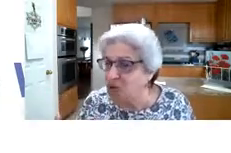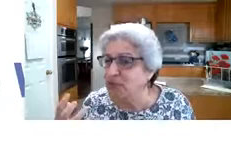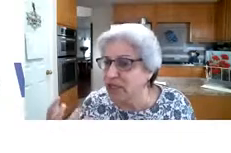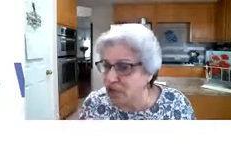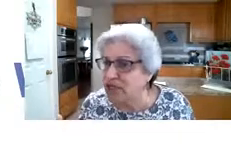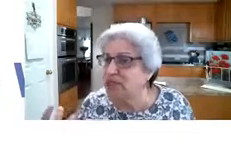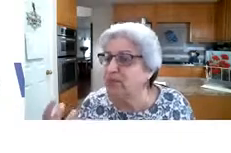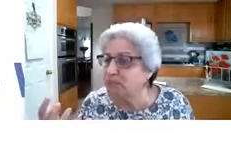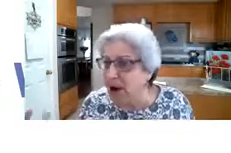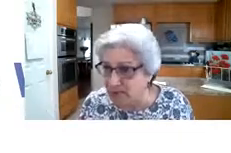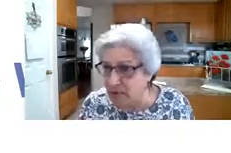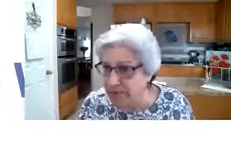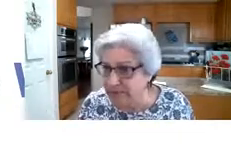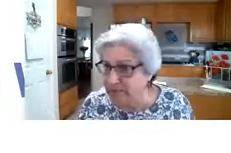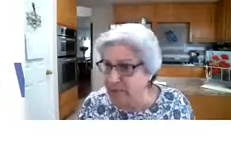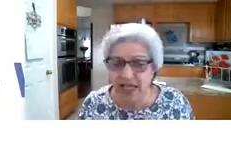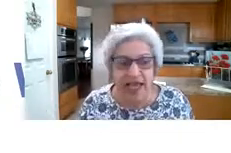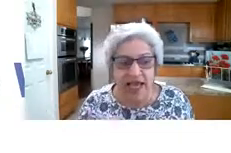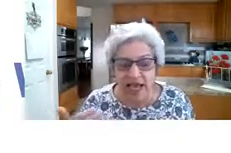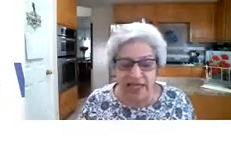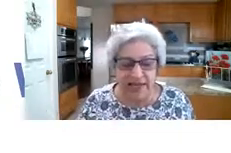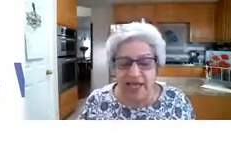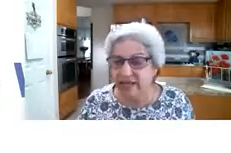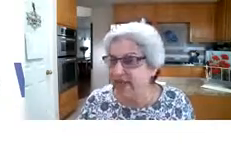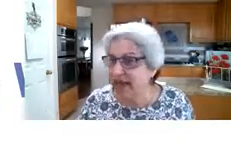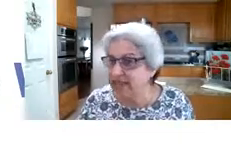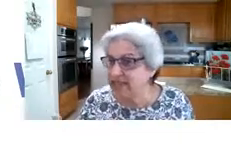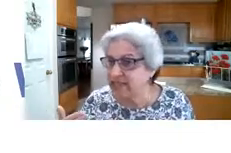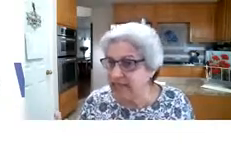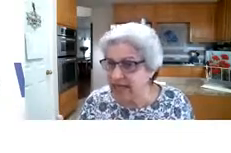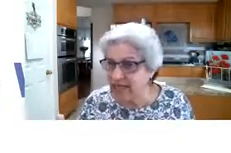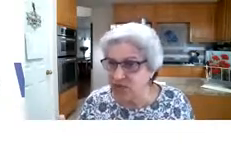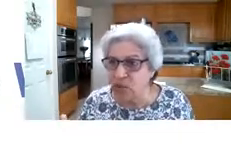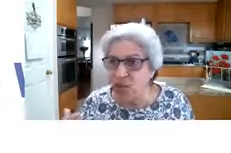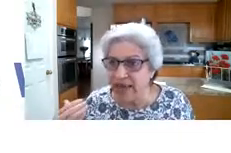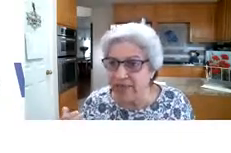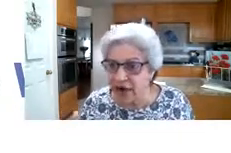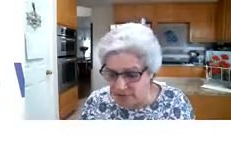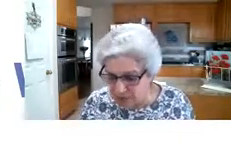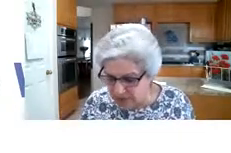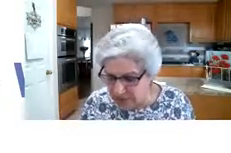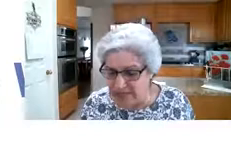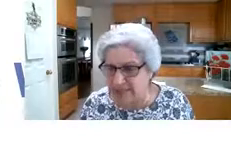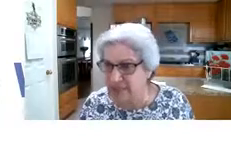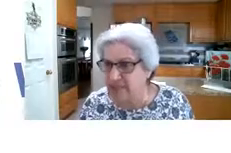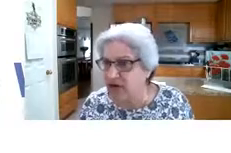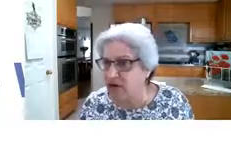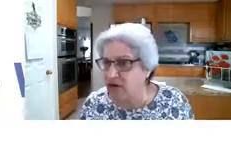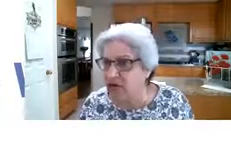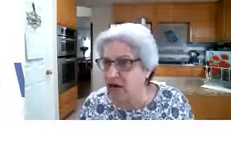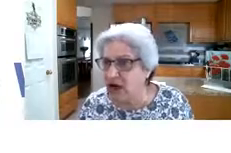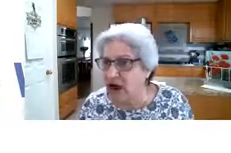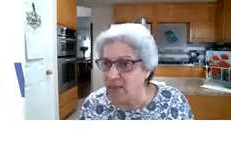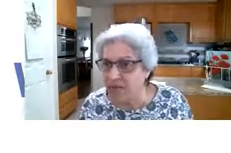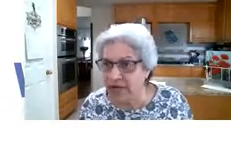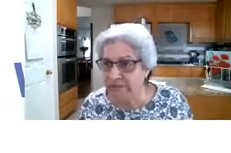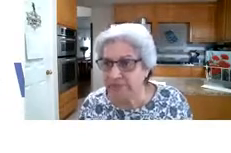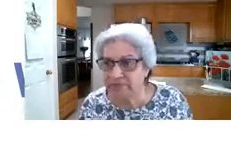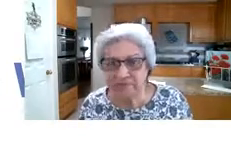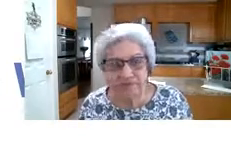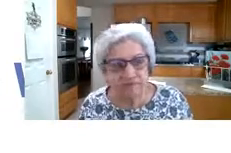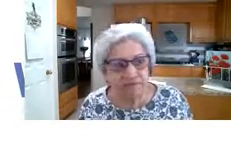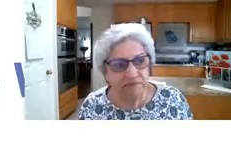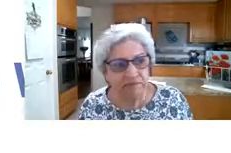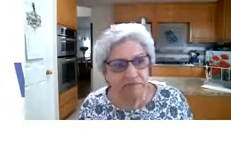that don't look proper. And that is the way that our immune systems are